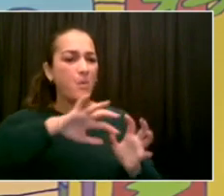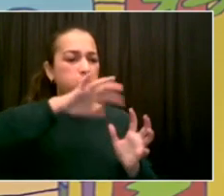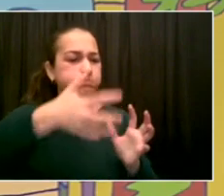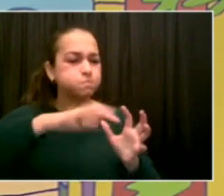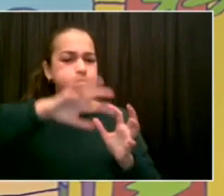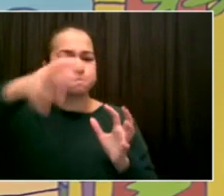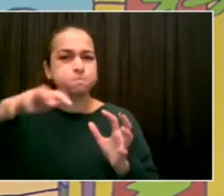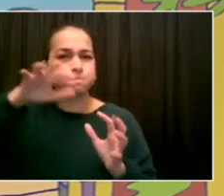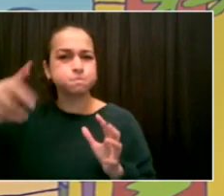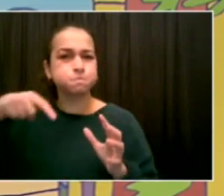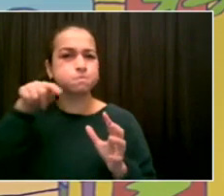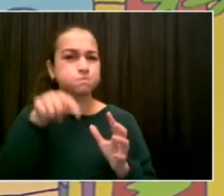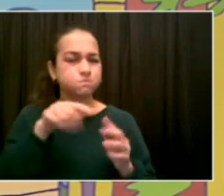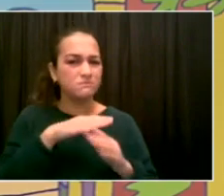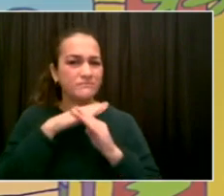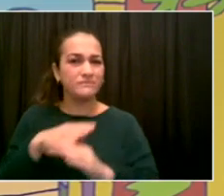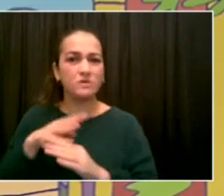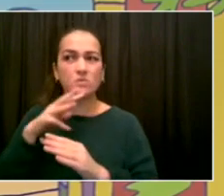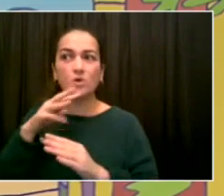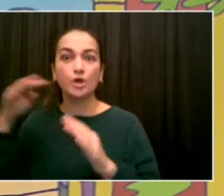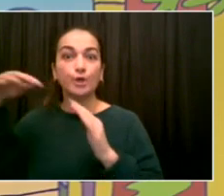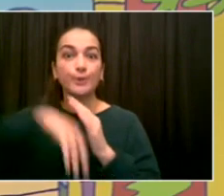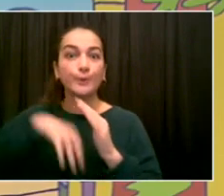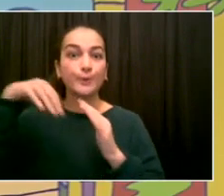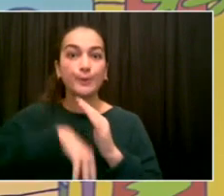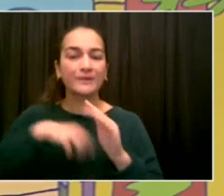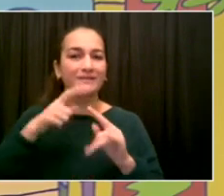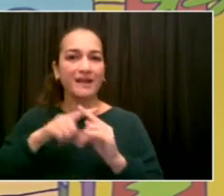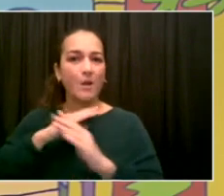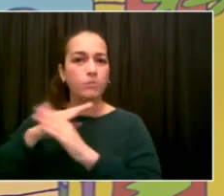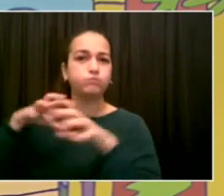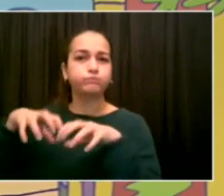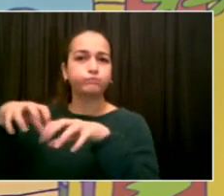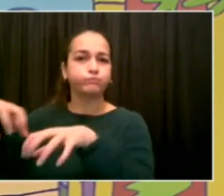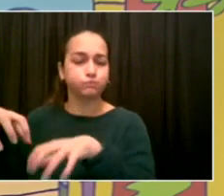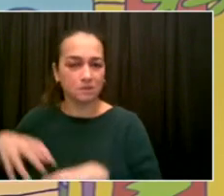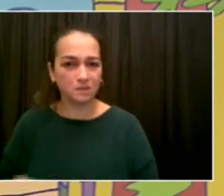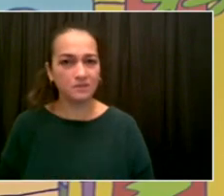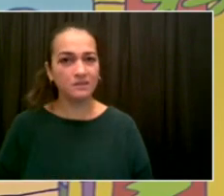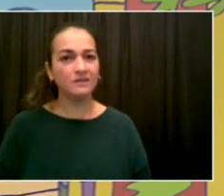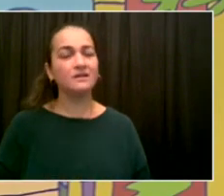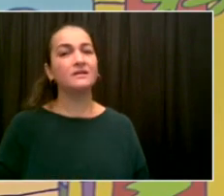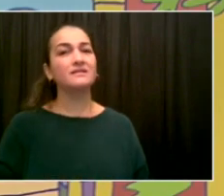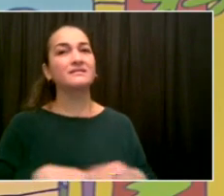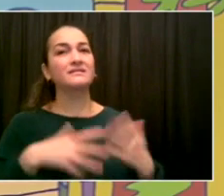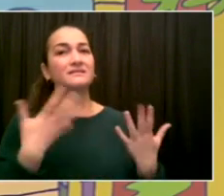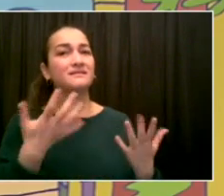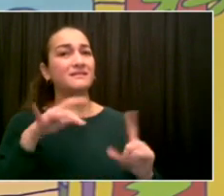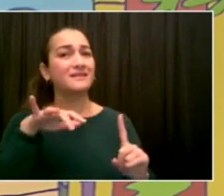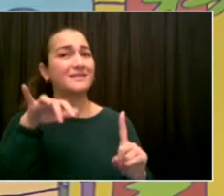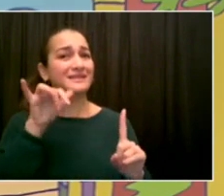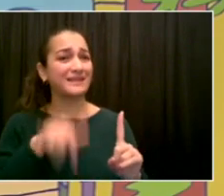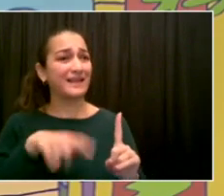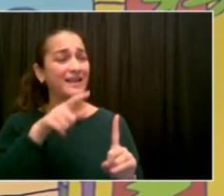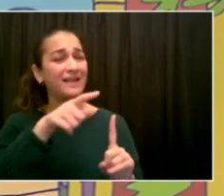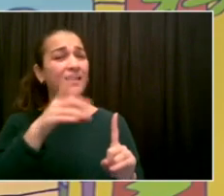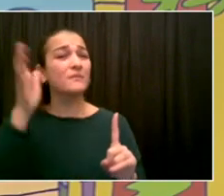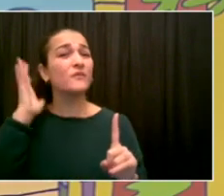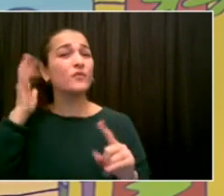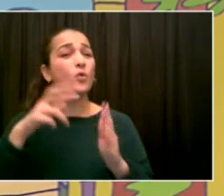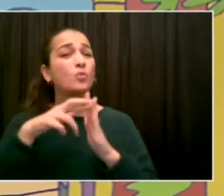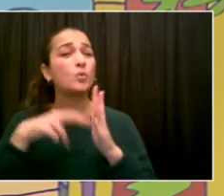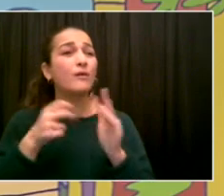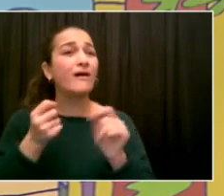basin cleaning requirement for DEP? And how responsible does the city think that, litter-covered catchment basins are